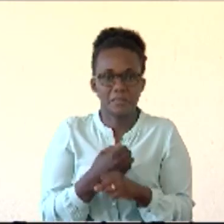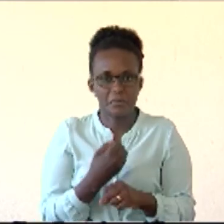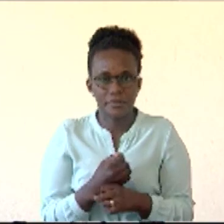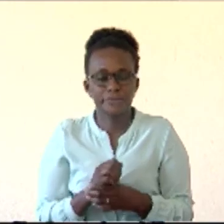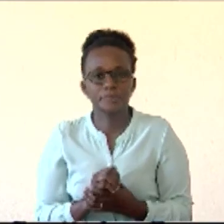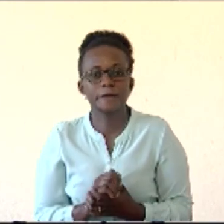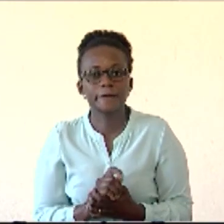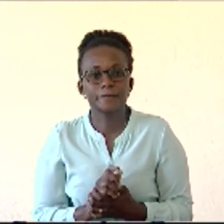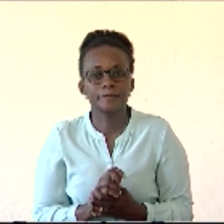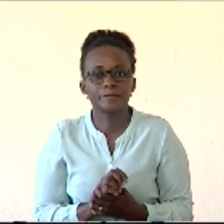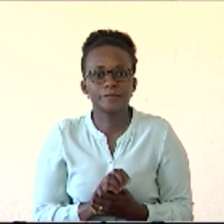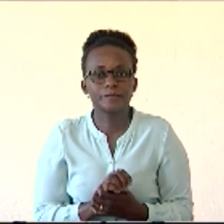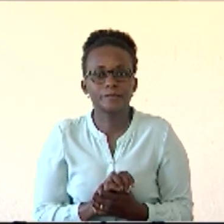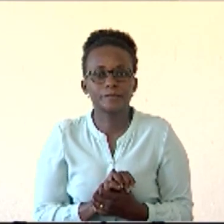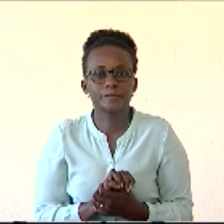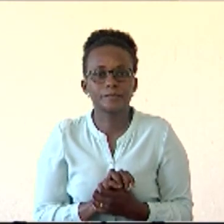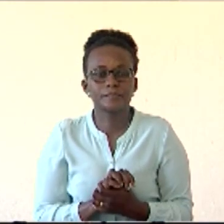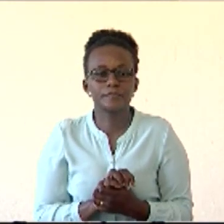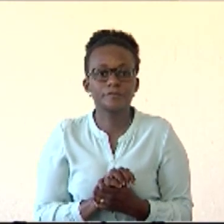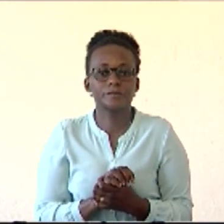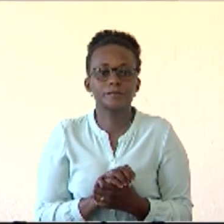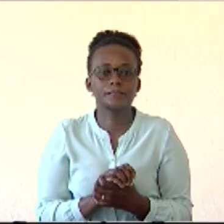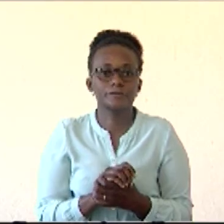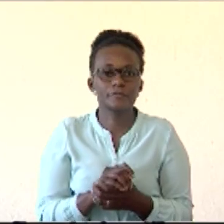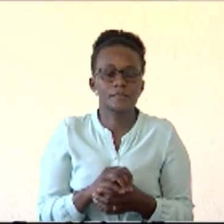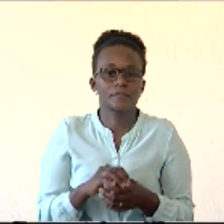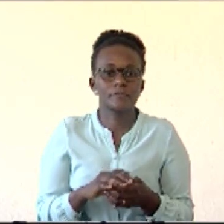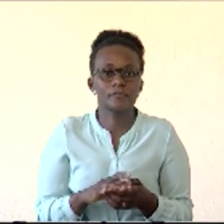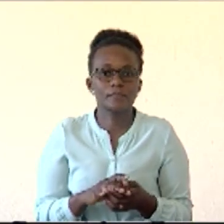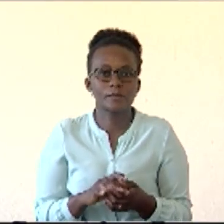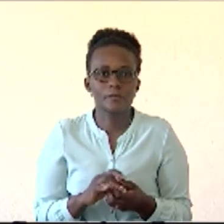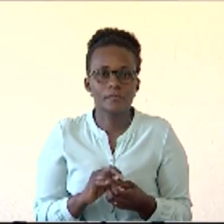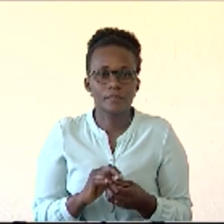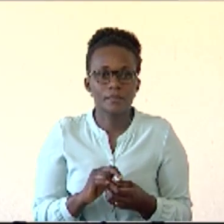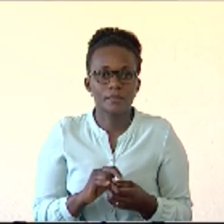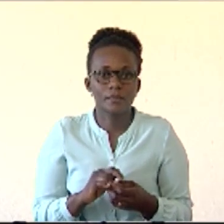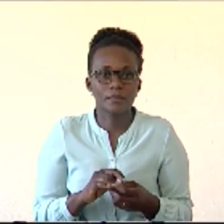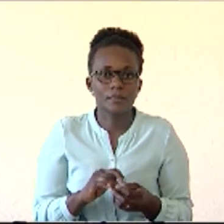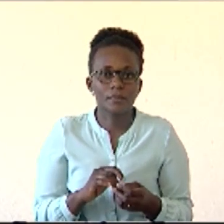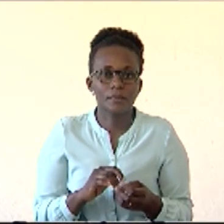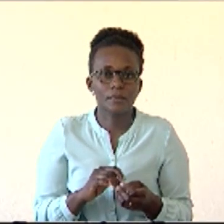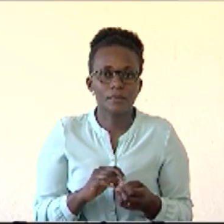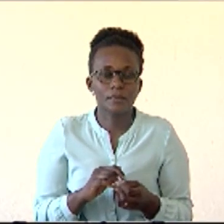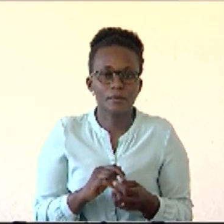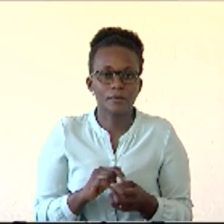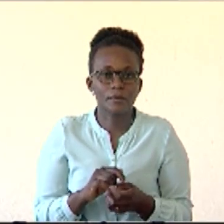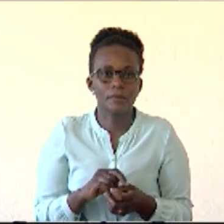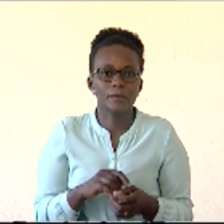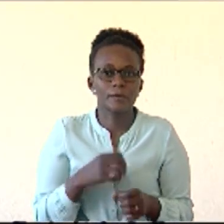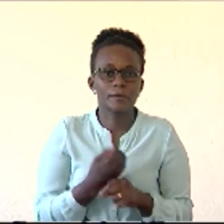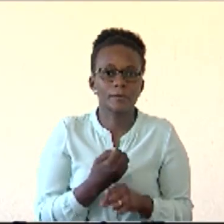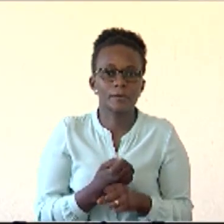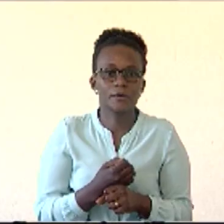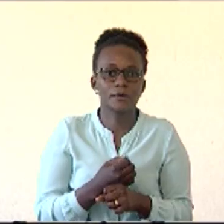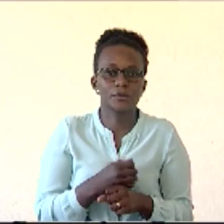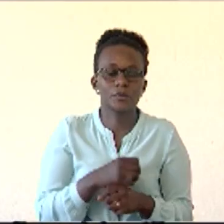not all sheets are made of iron. Many of them actually they are made of aluminum. Many of